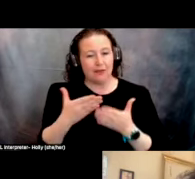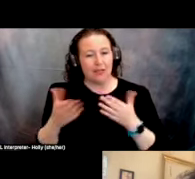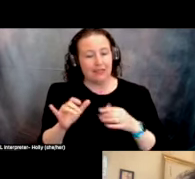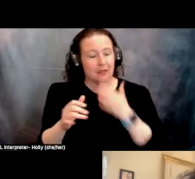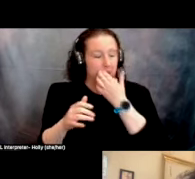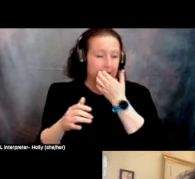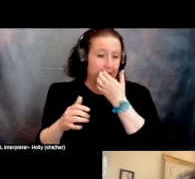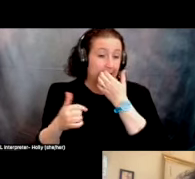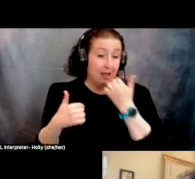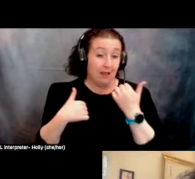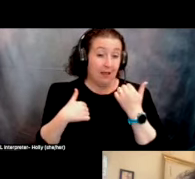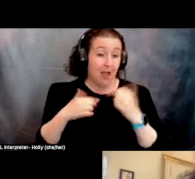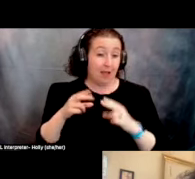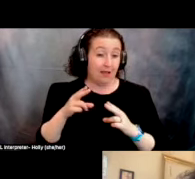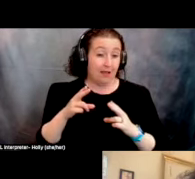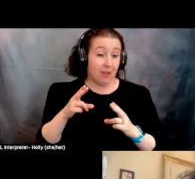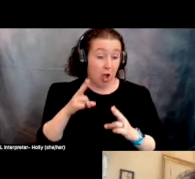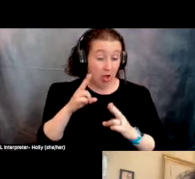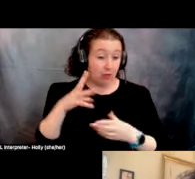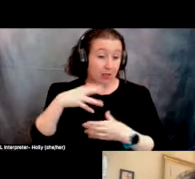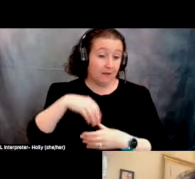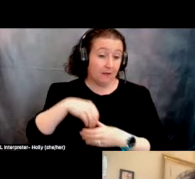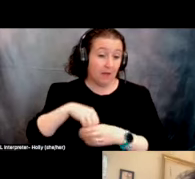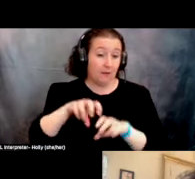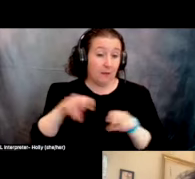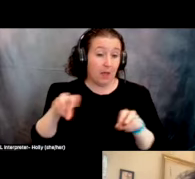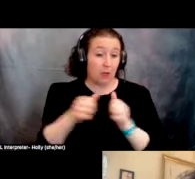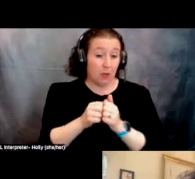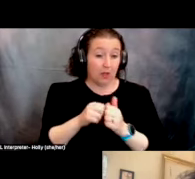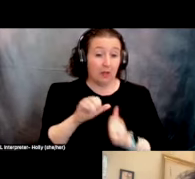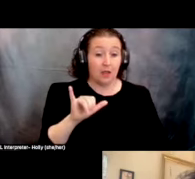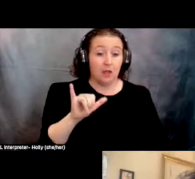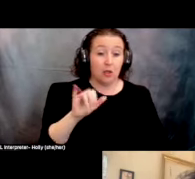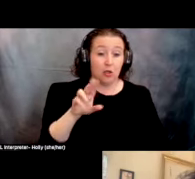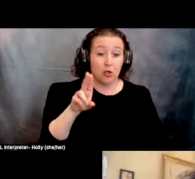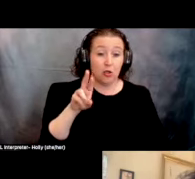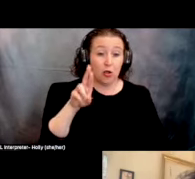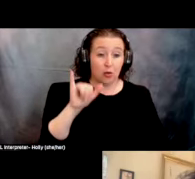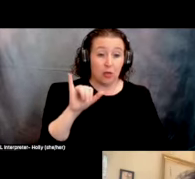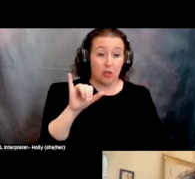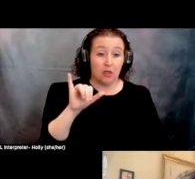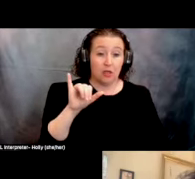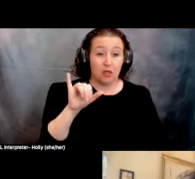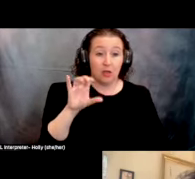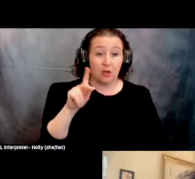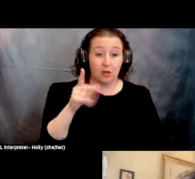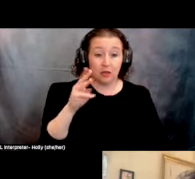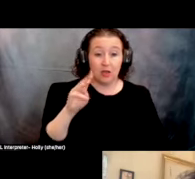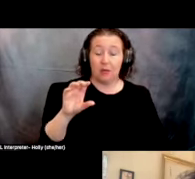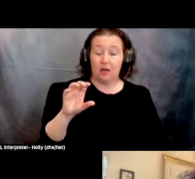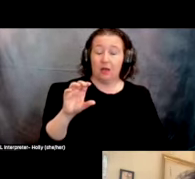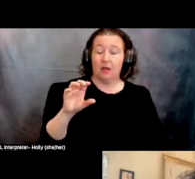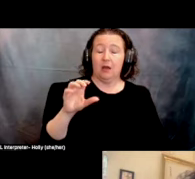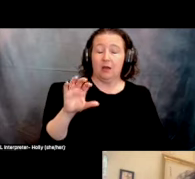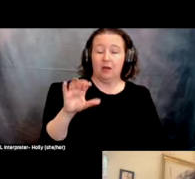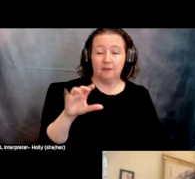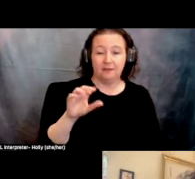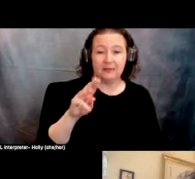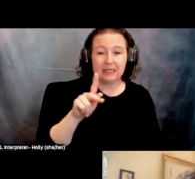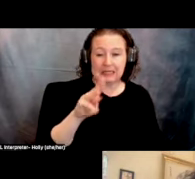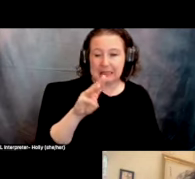honor of being part of a panel with even Yuri Kochiyama's, I think, great granddaughter, Akemi Kochiyama, on there. And we've been